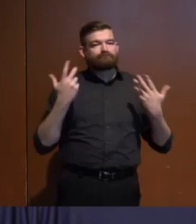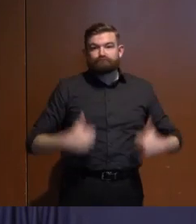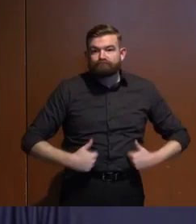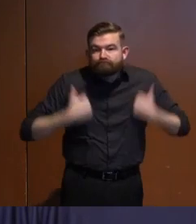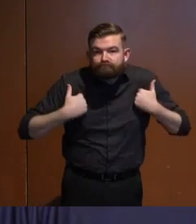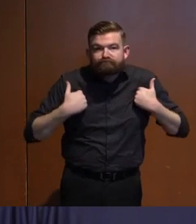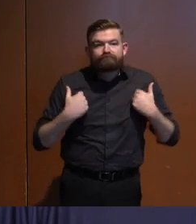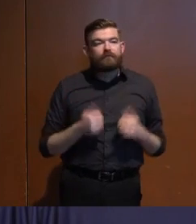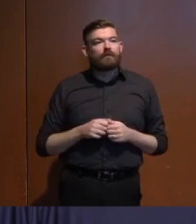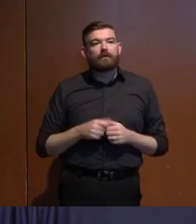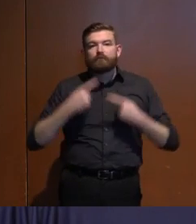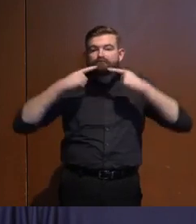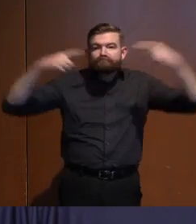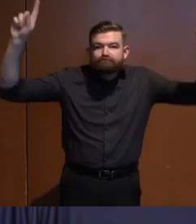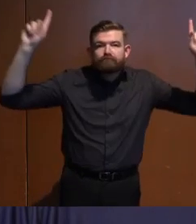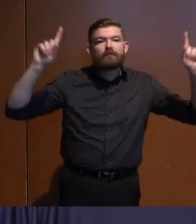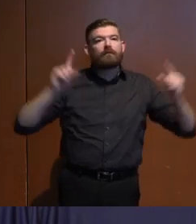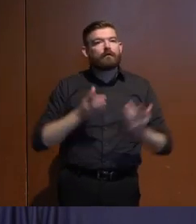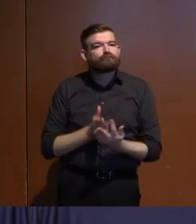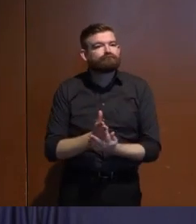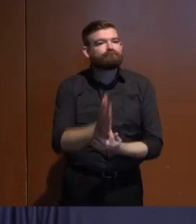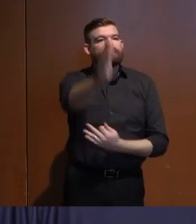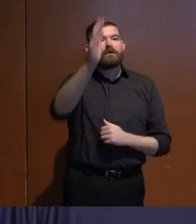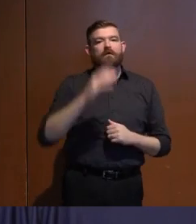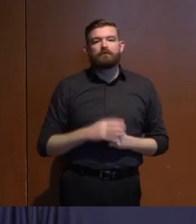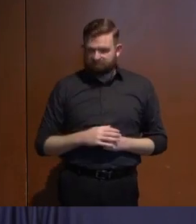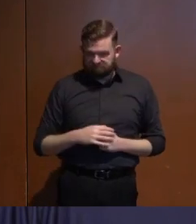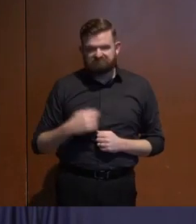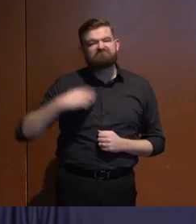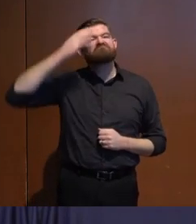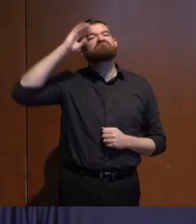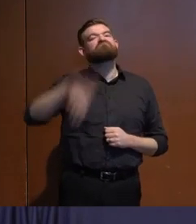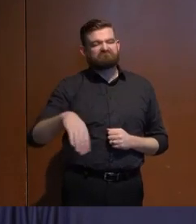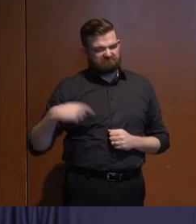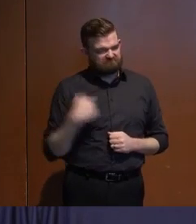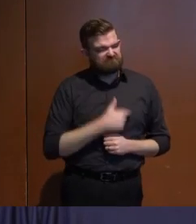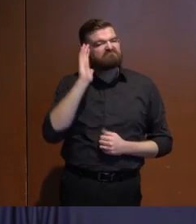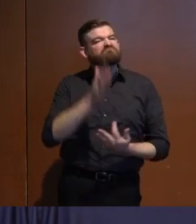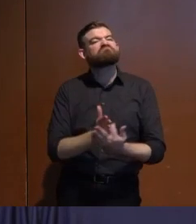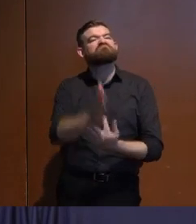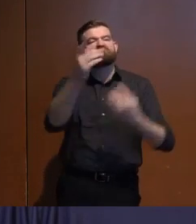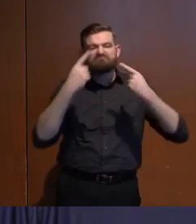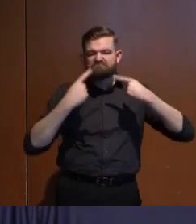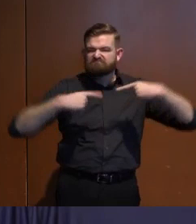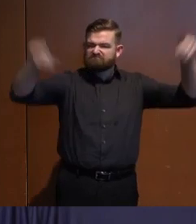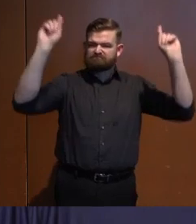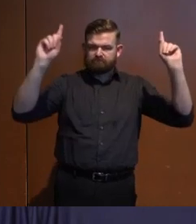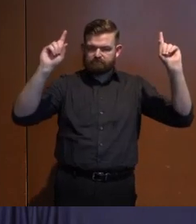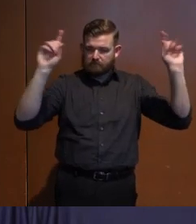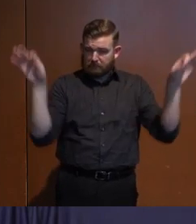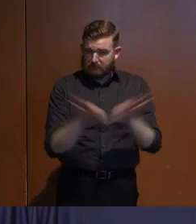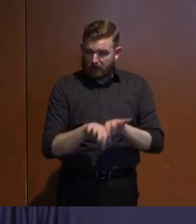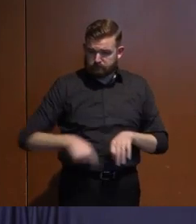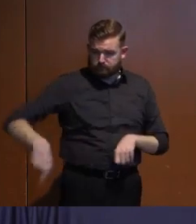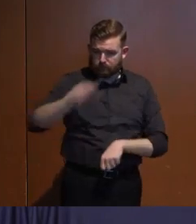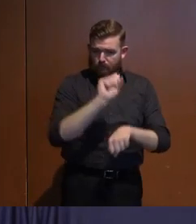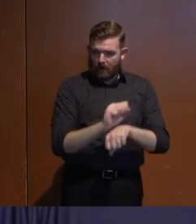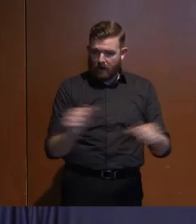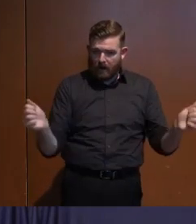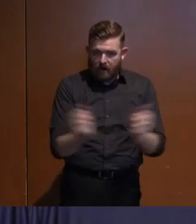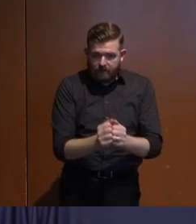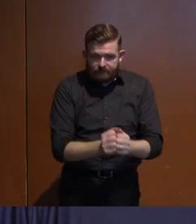will unequivocally get through this together, but only if each one of us, each one of the 9 million